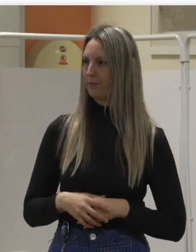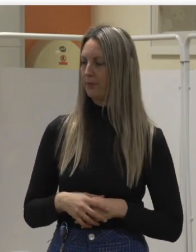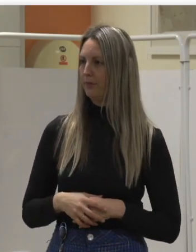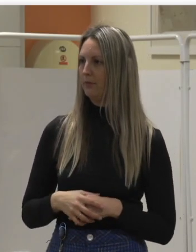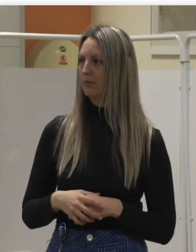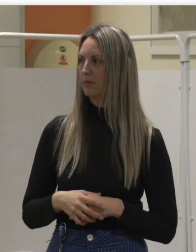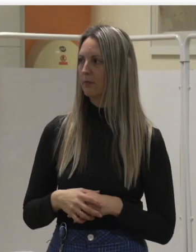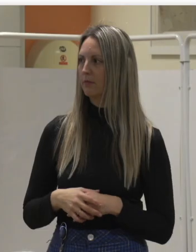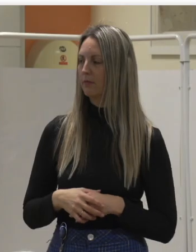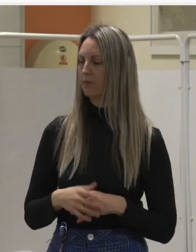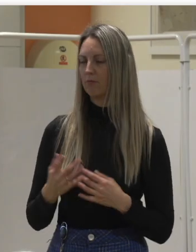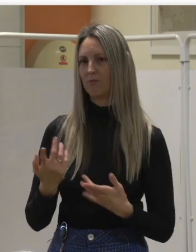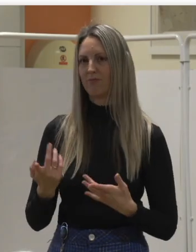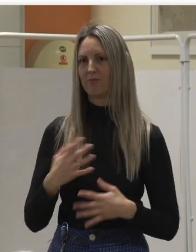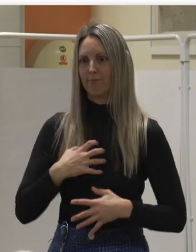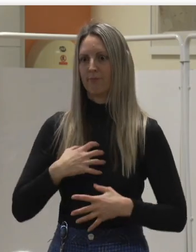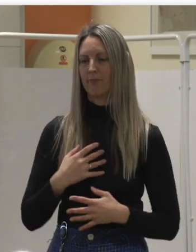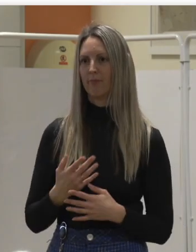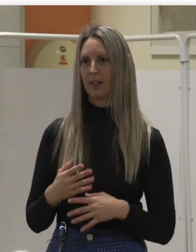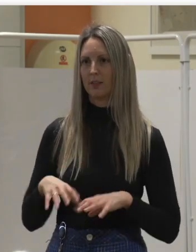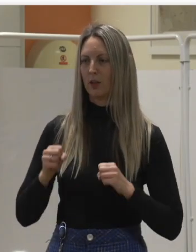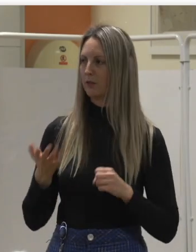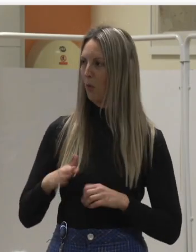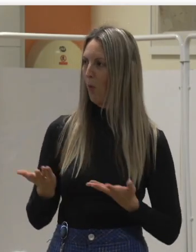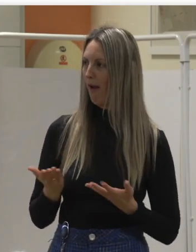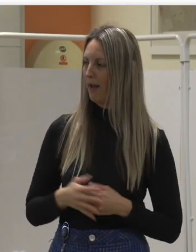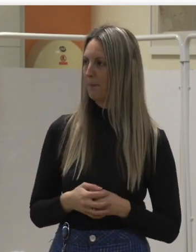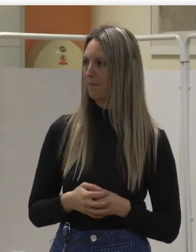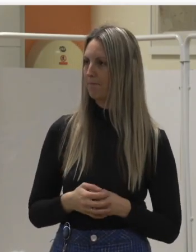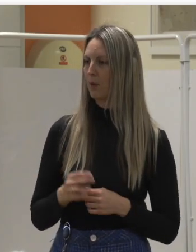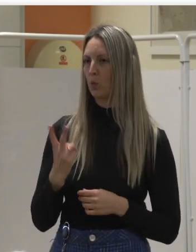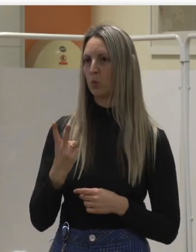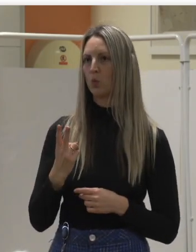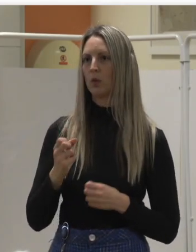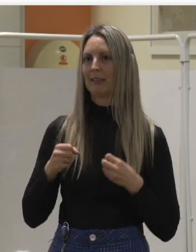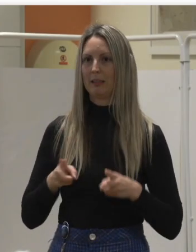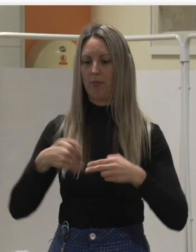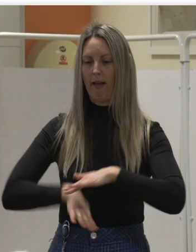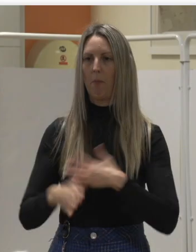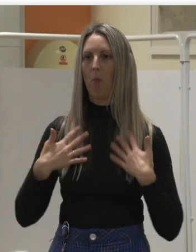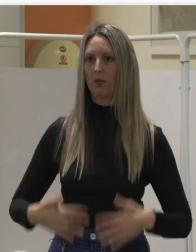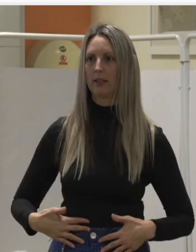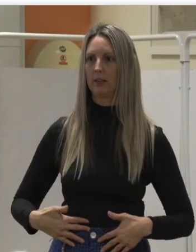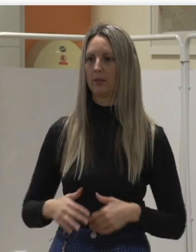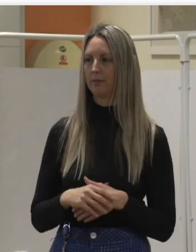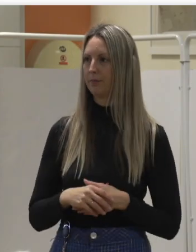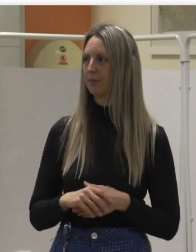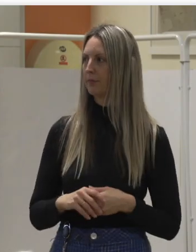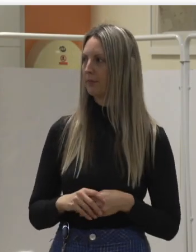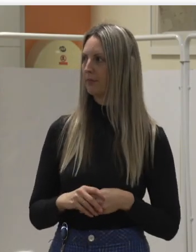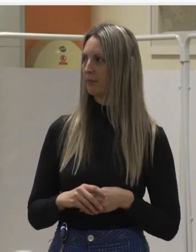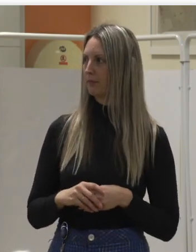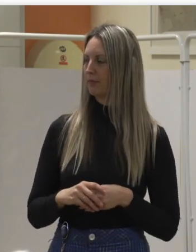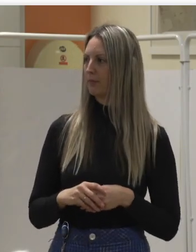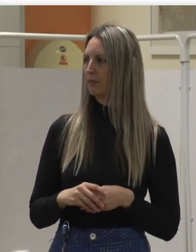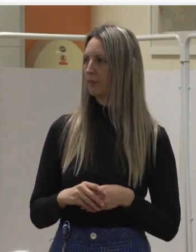So what drives it? So we got 2 different systems in our body. One is what we call as autonomic nervous system,